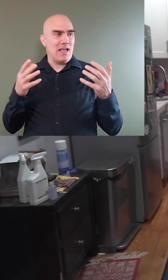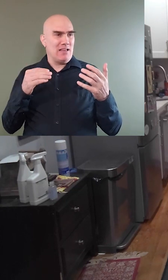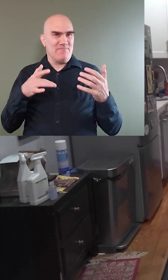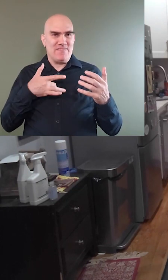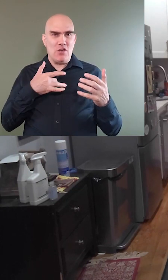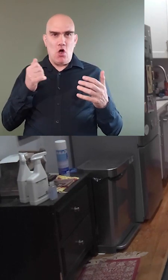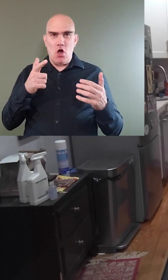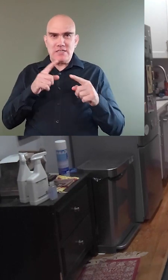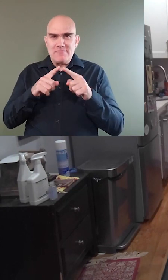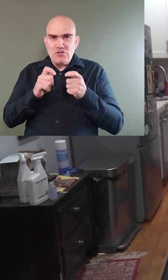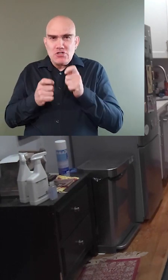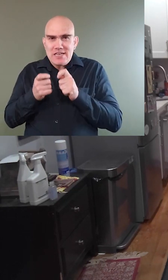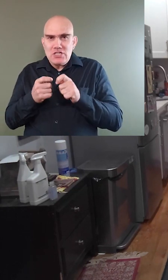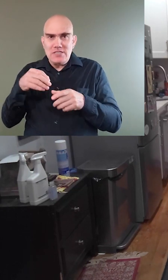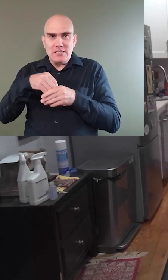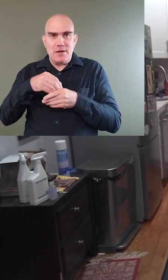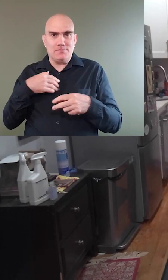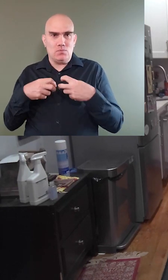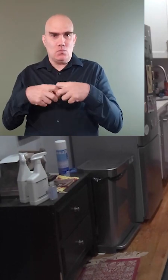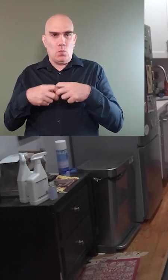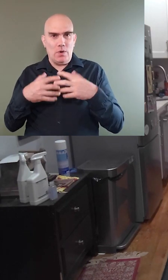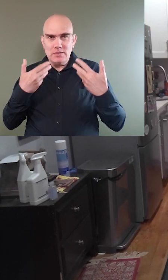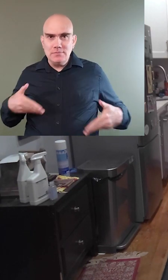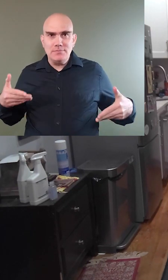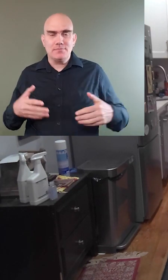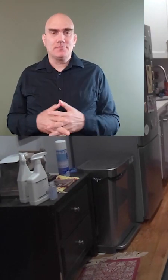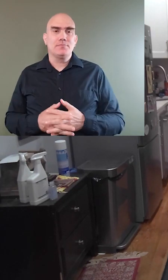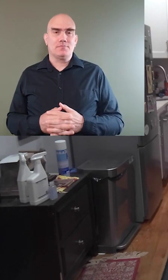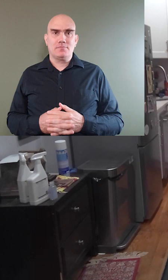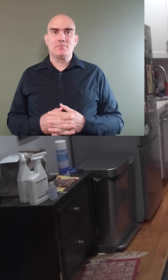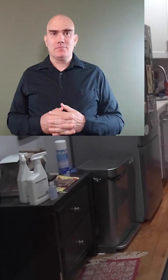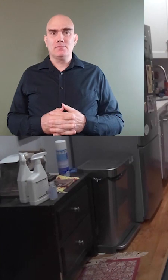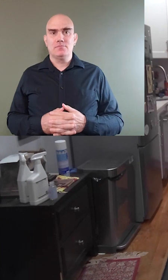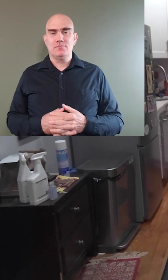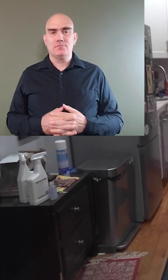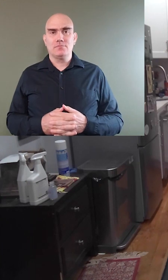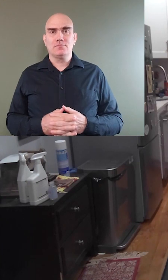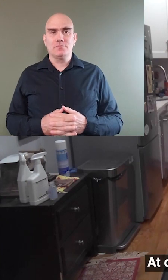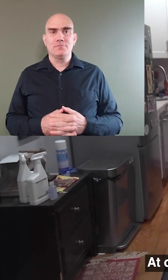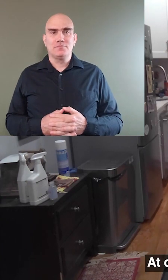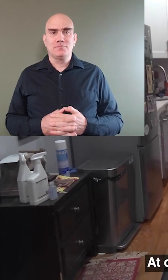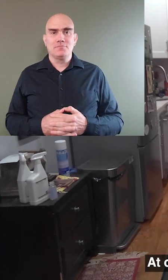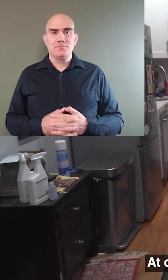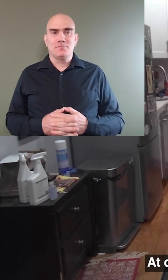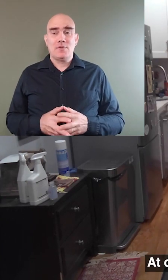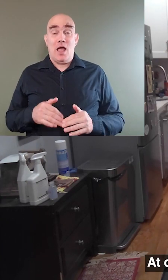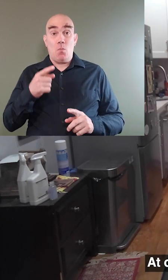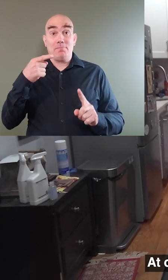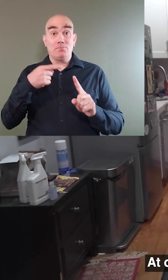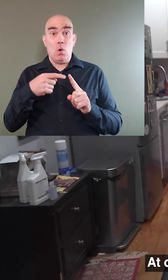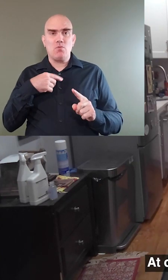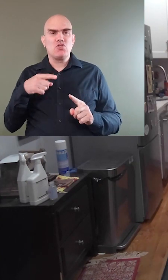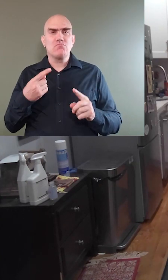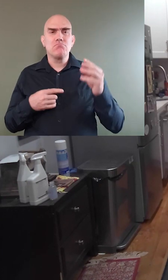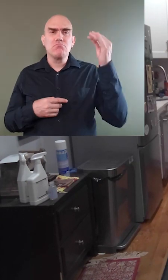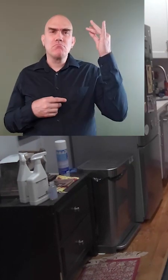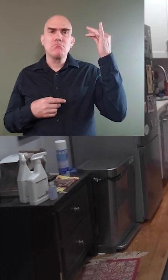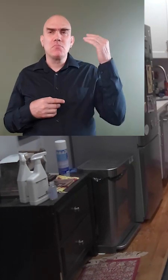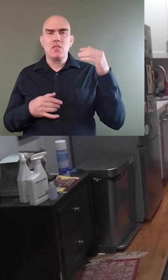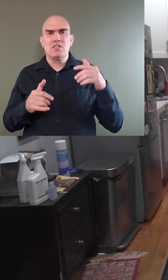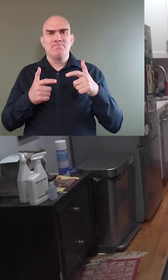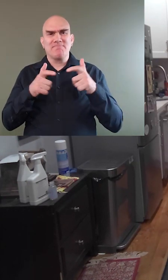and sense all of the changes in my joint. At one point, I was just making these